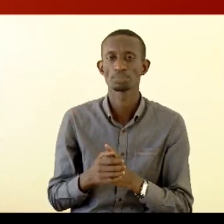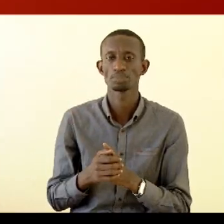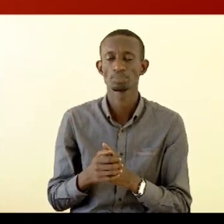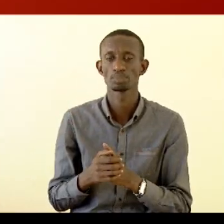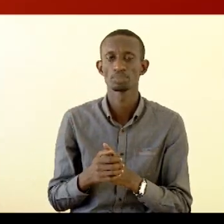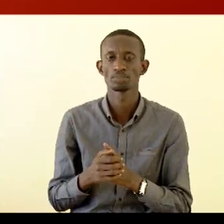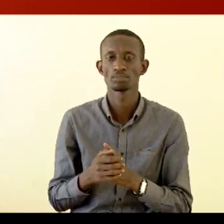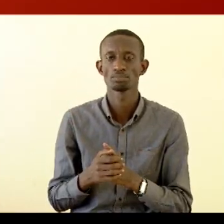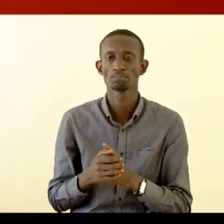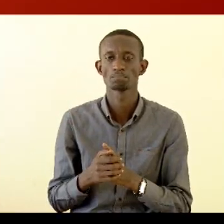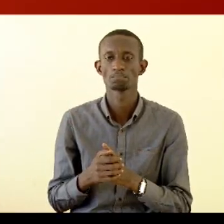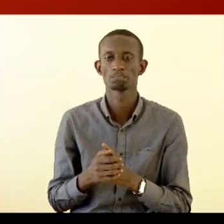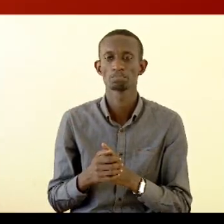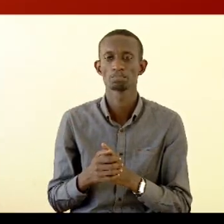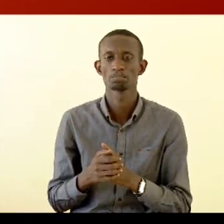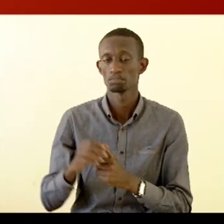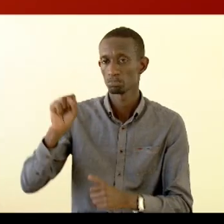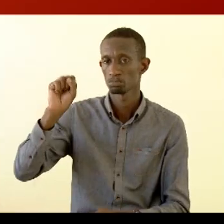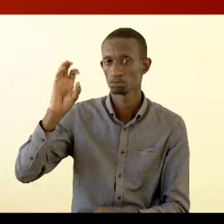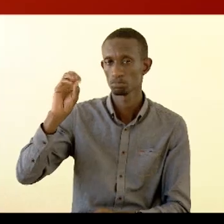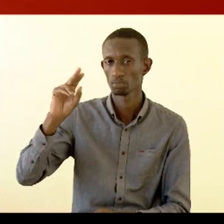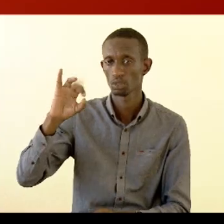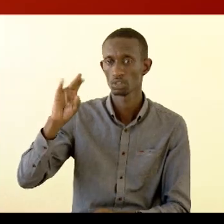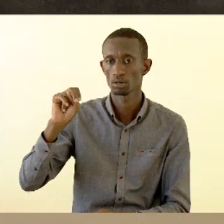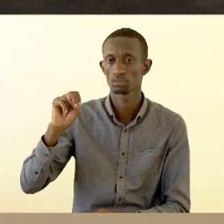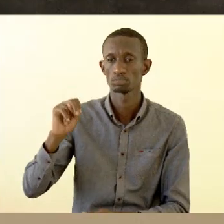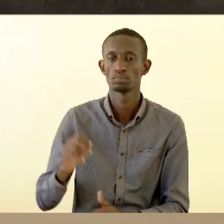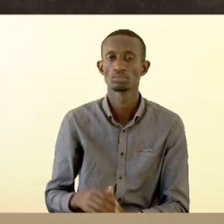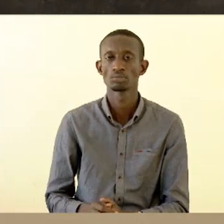only: sodium and calcium.